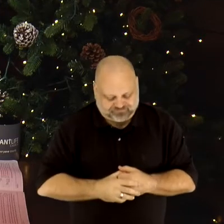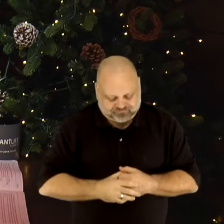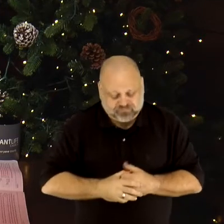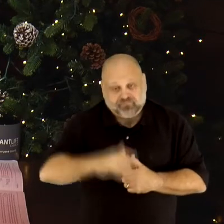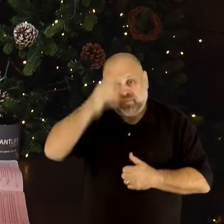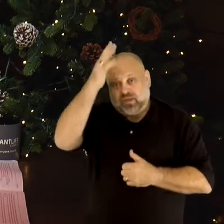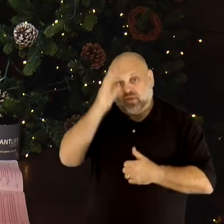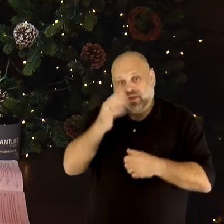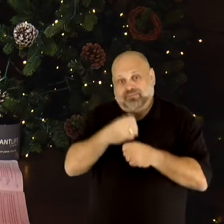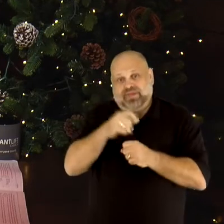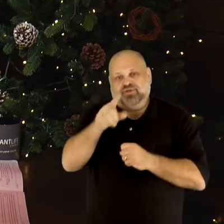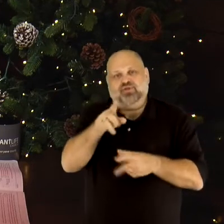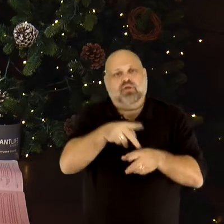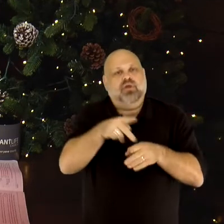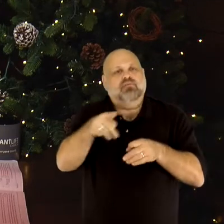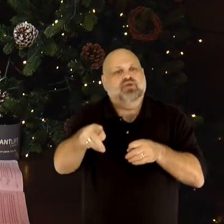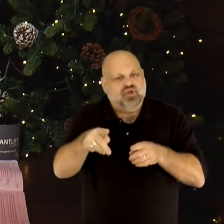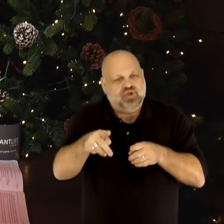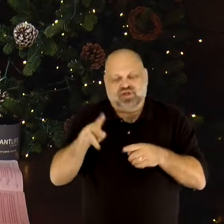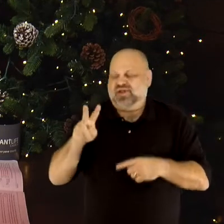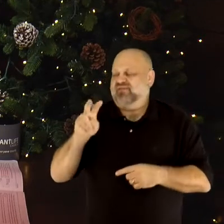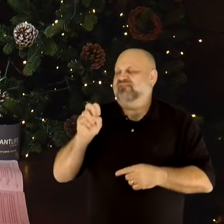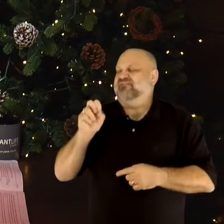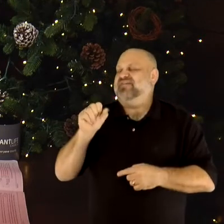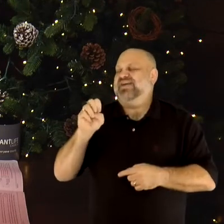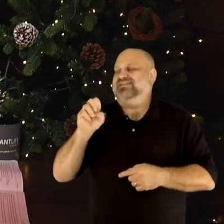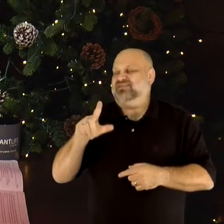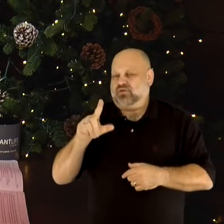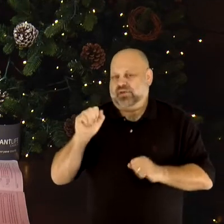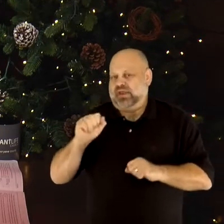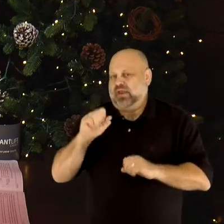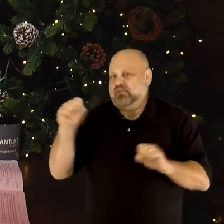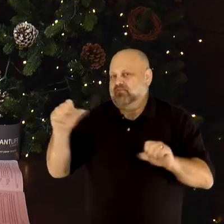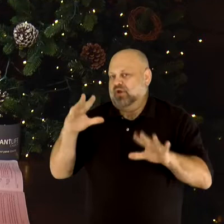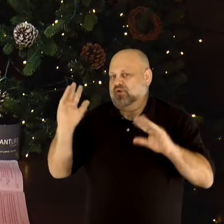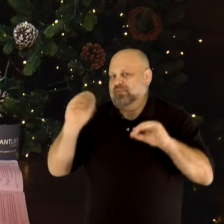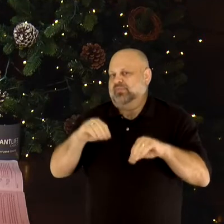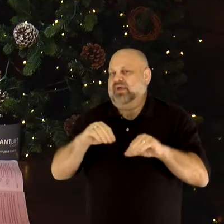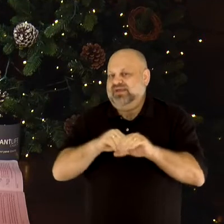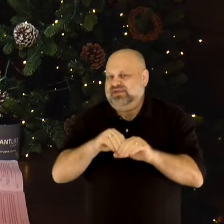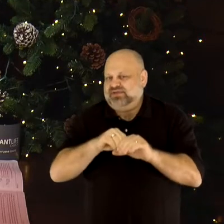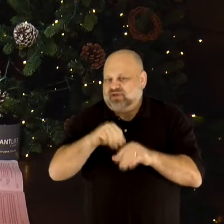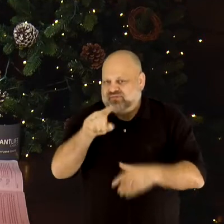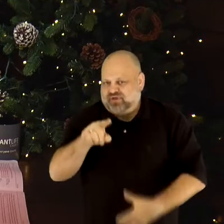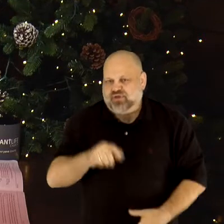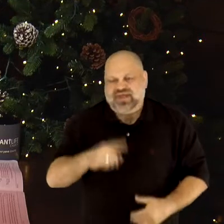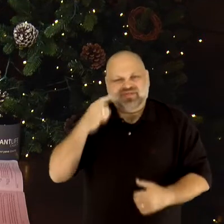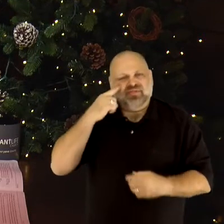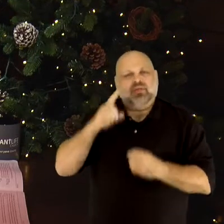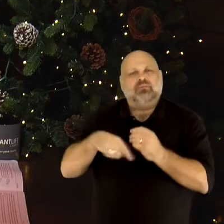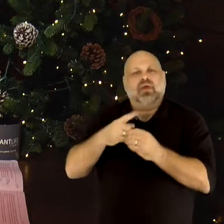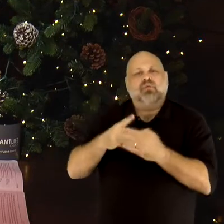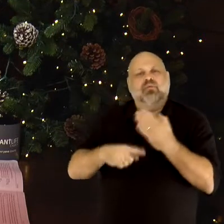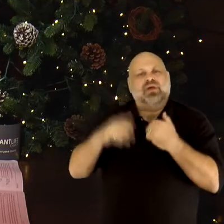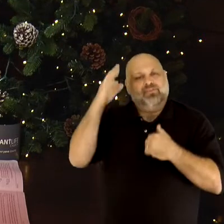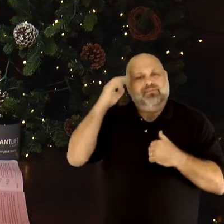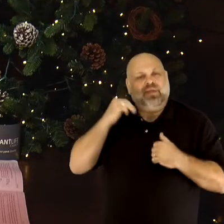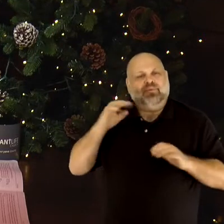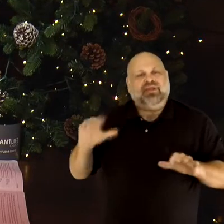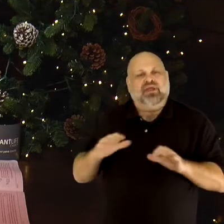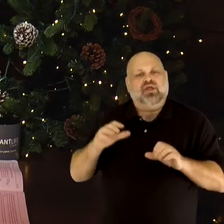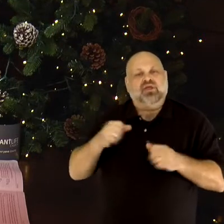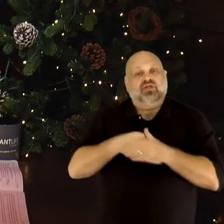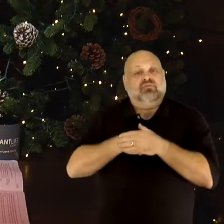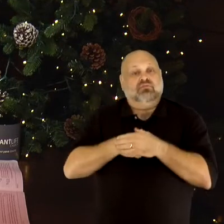So God has made you a pure vessel that He may put a miracle inside of you. Think about what Mary did. She delivered